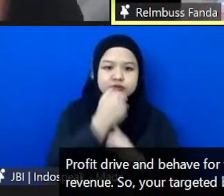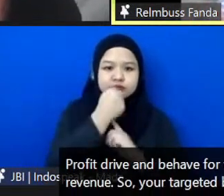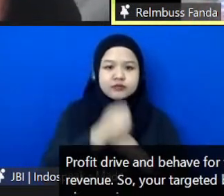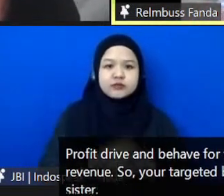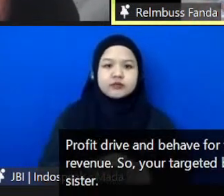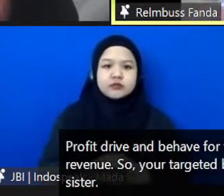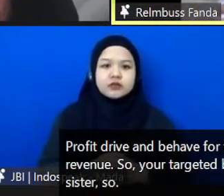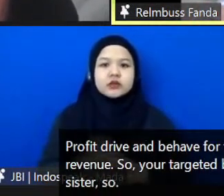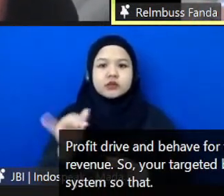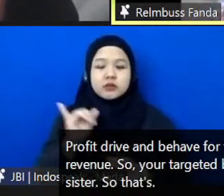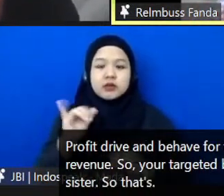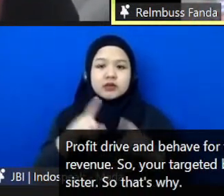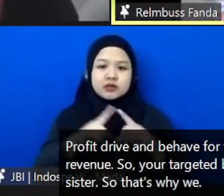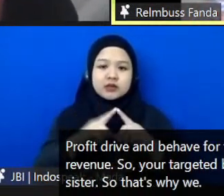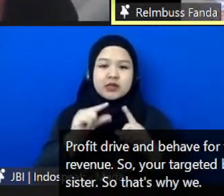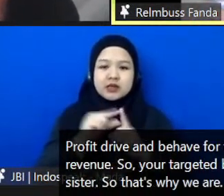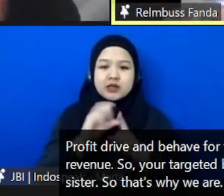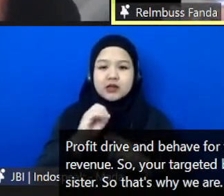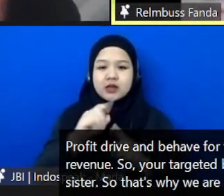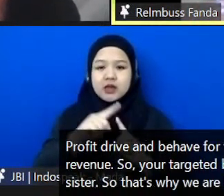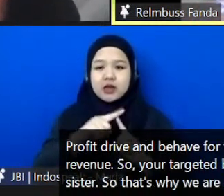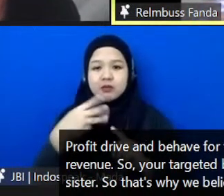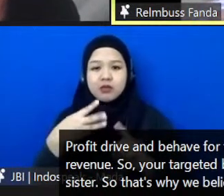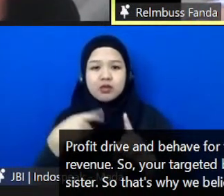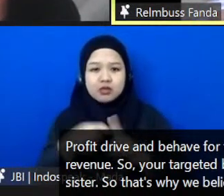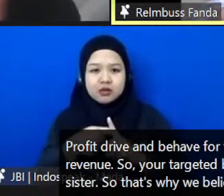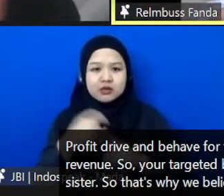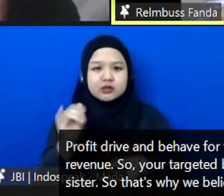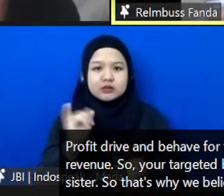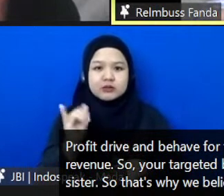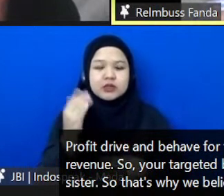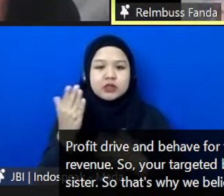too. So that's why we believe that